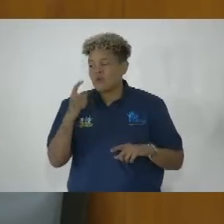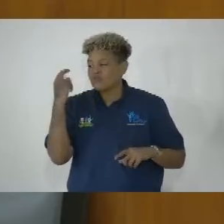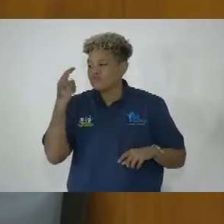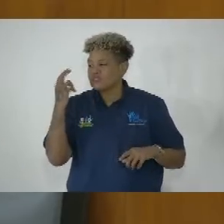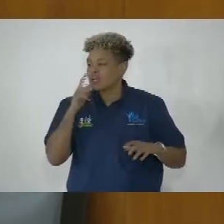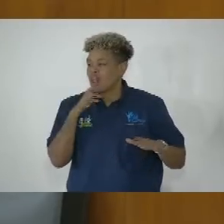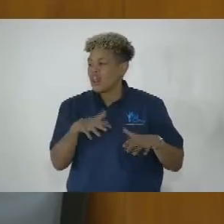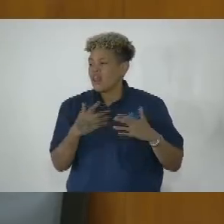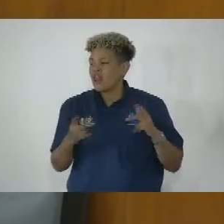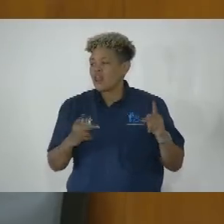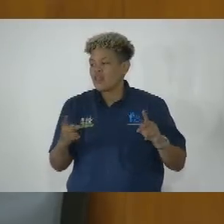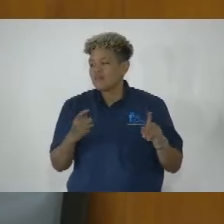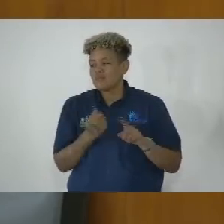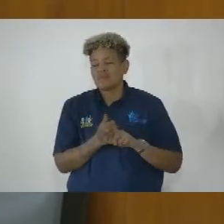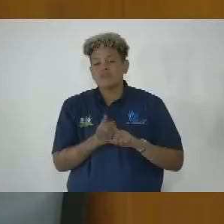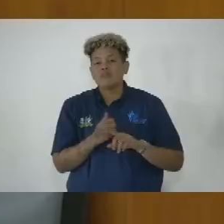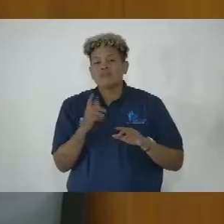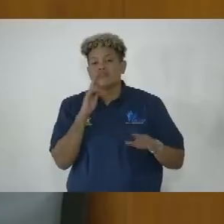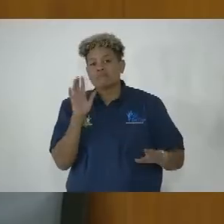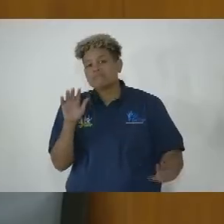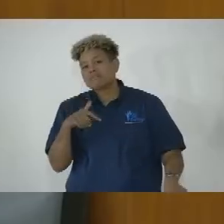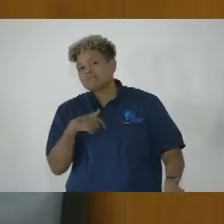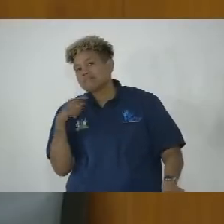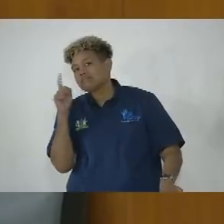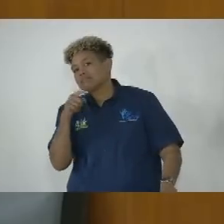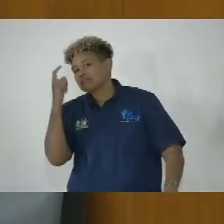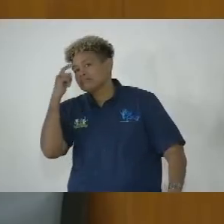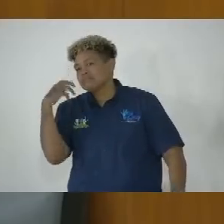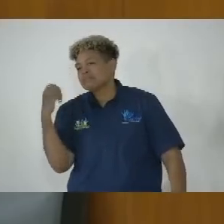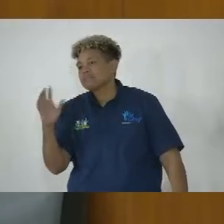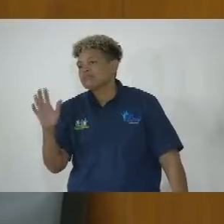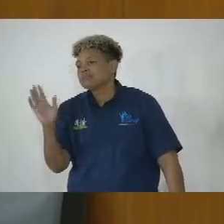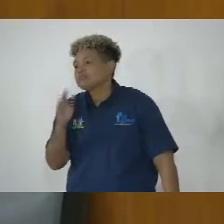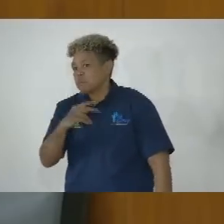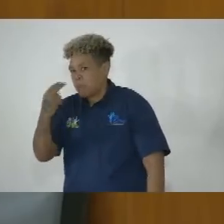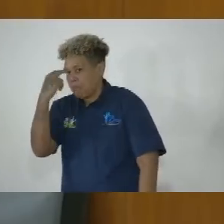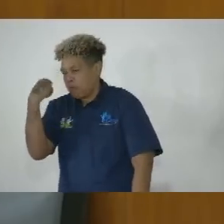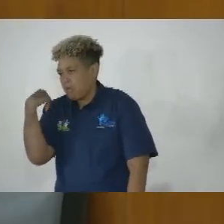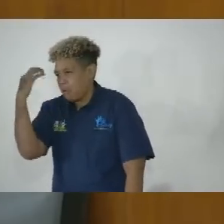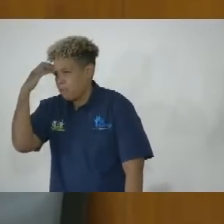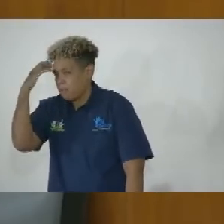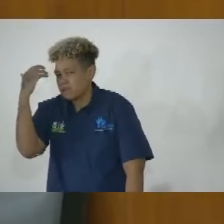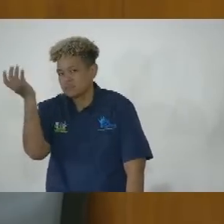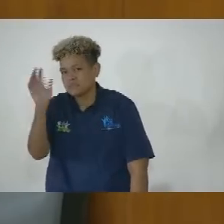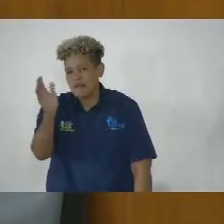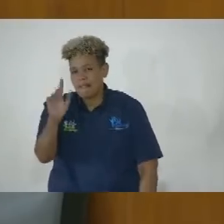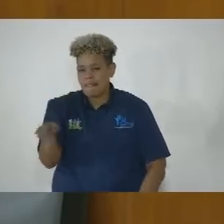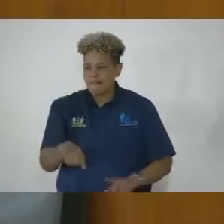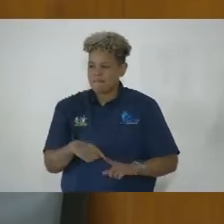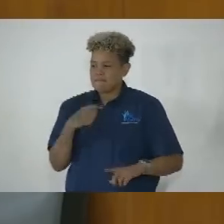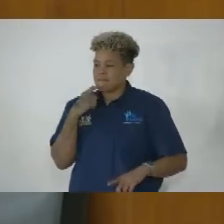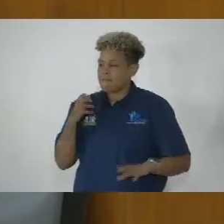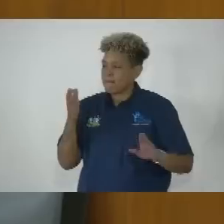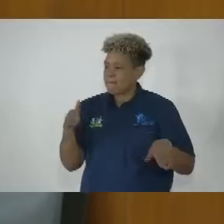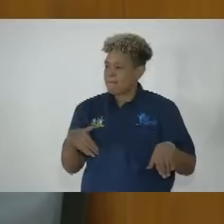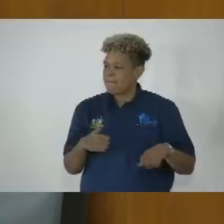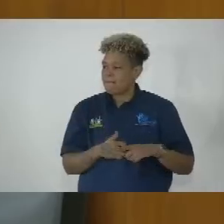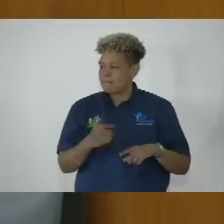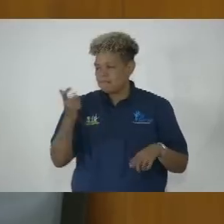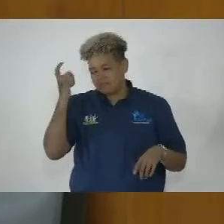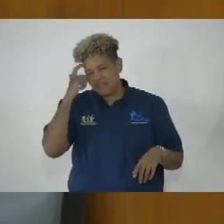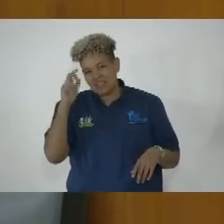lot of persons shy away from getting the help that they need a lot of times. When you say a person is